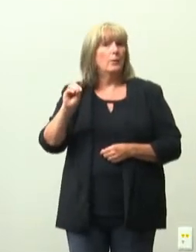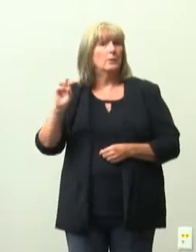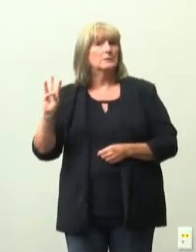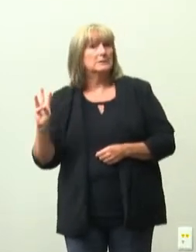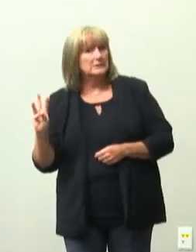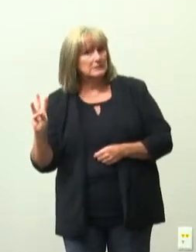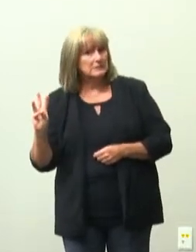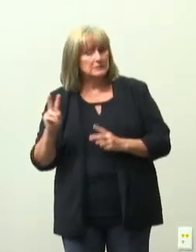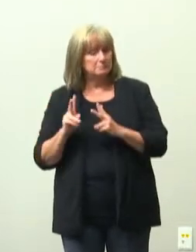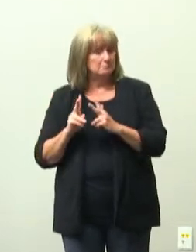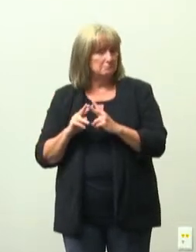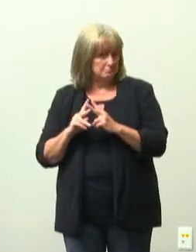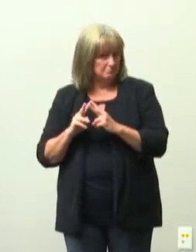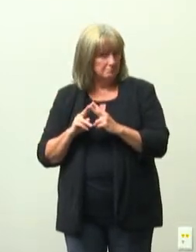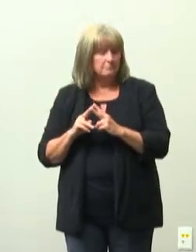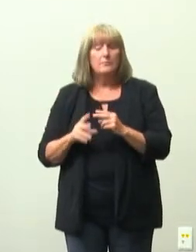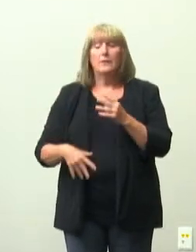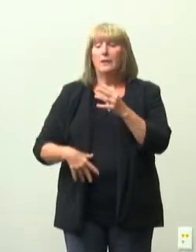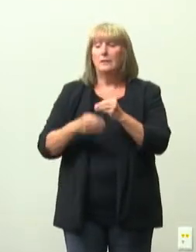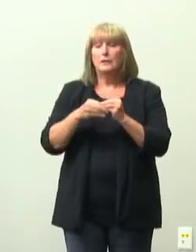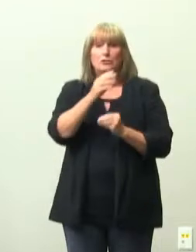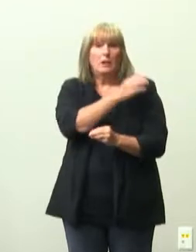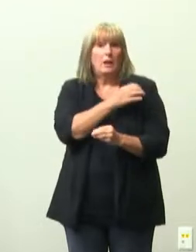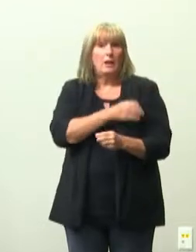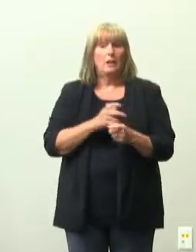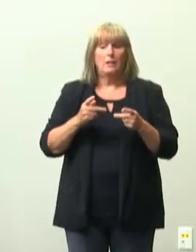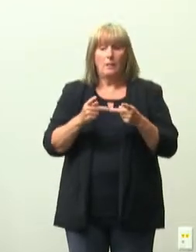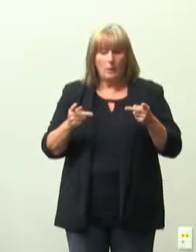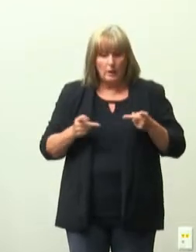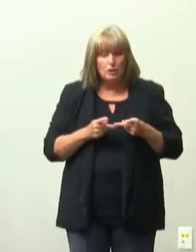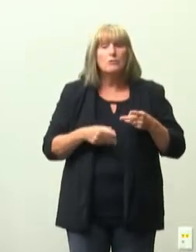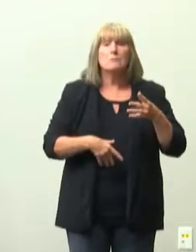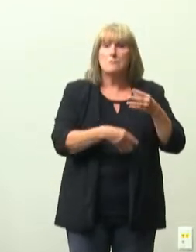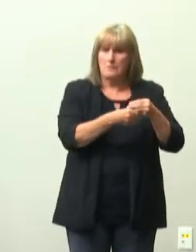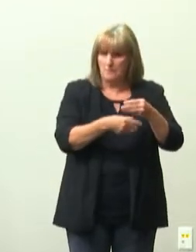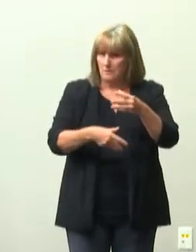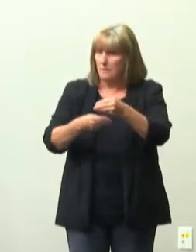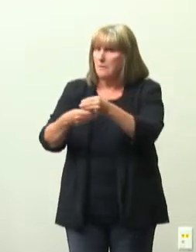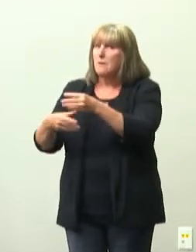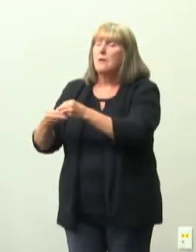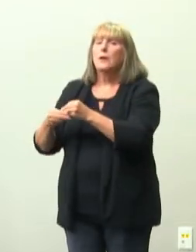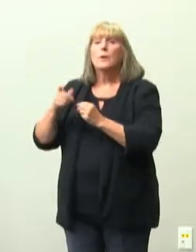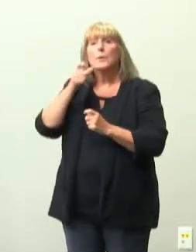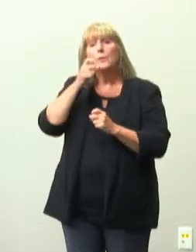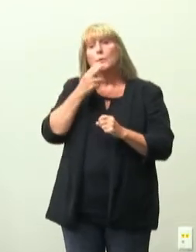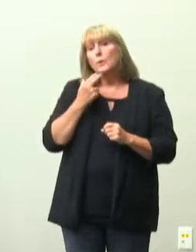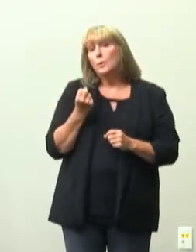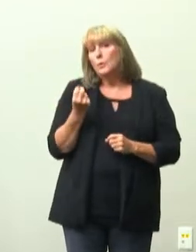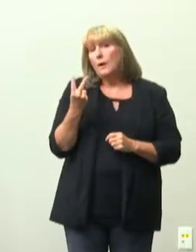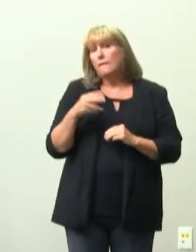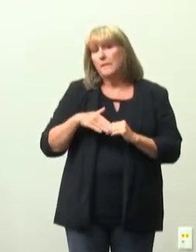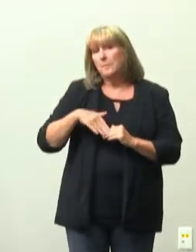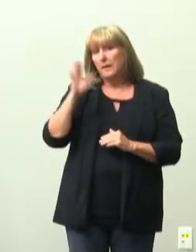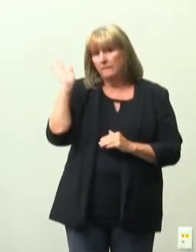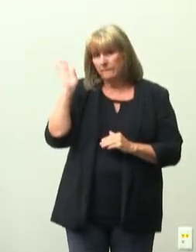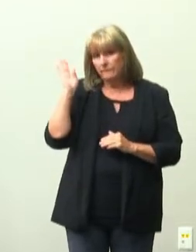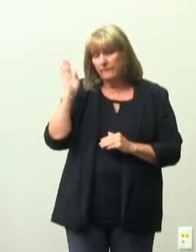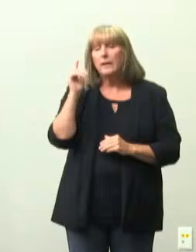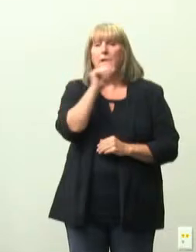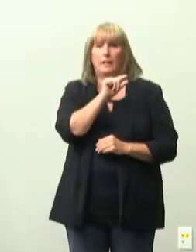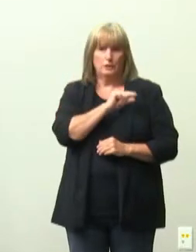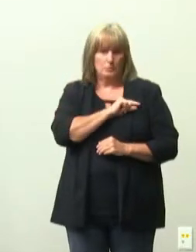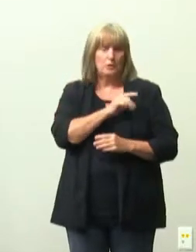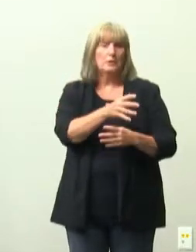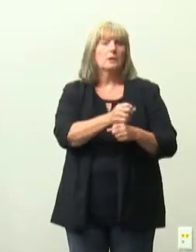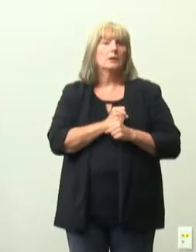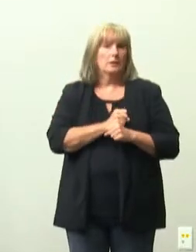402-441-8006. Additional clinic locations are added frequently. Residents age 12 and older are eligible